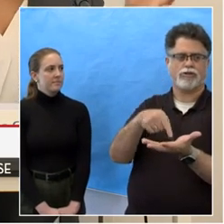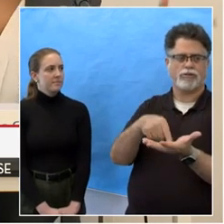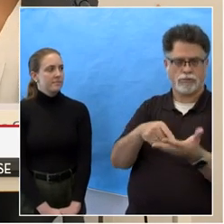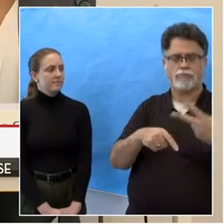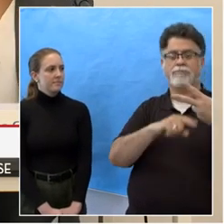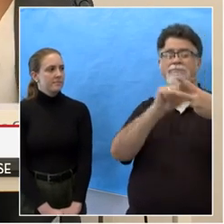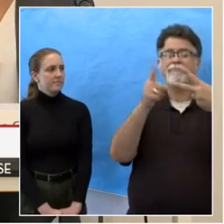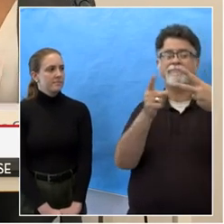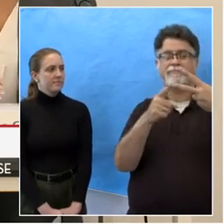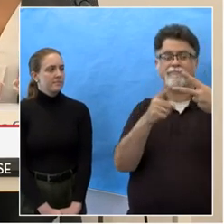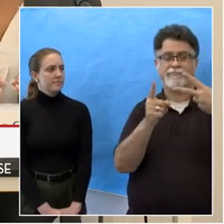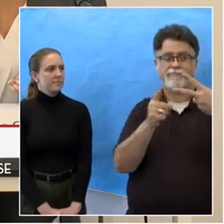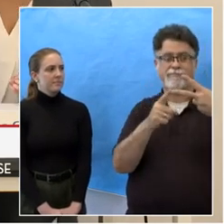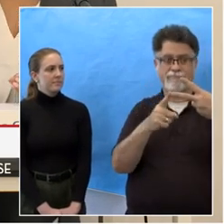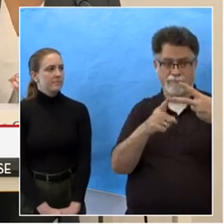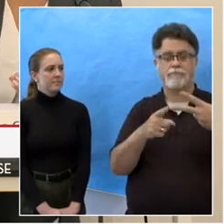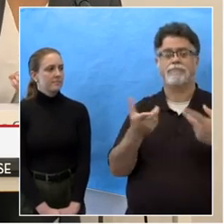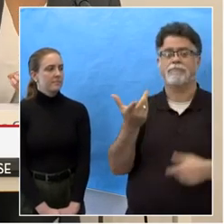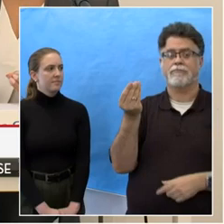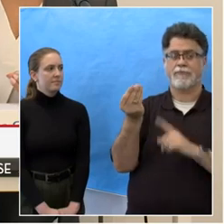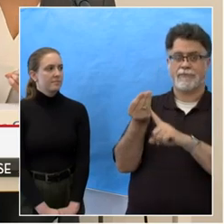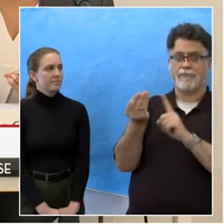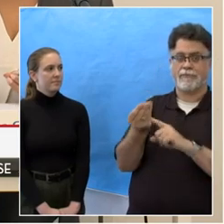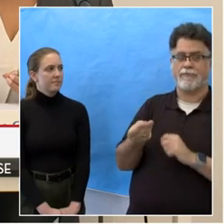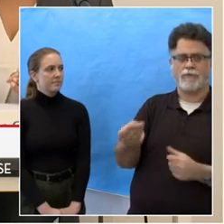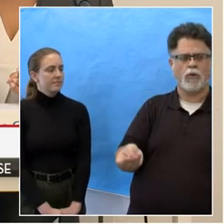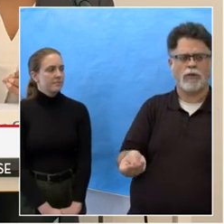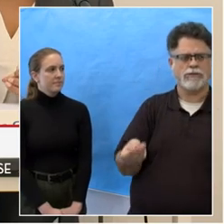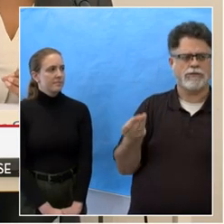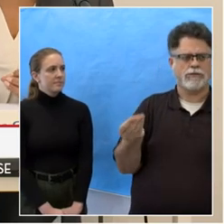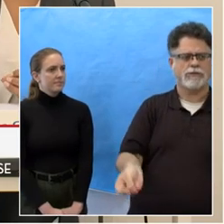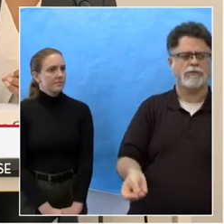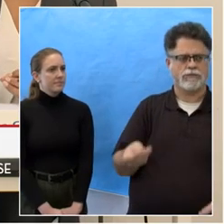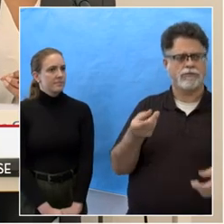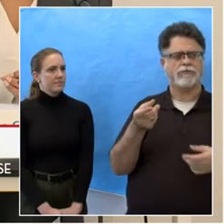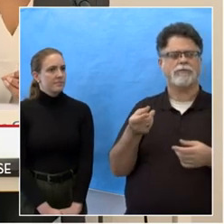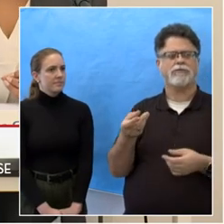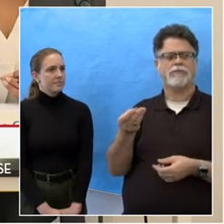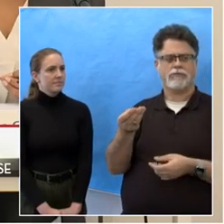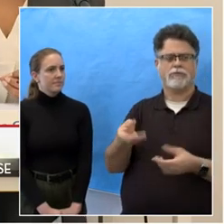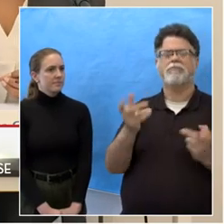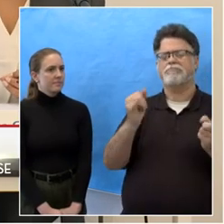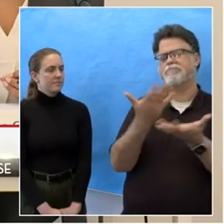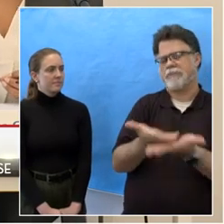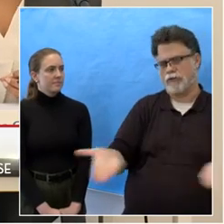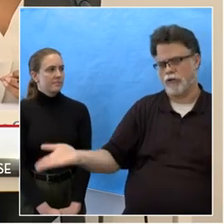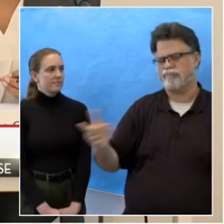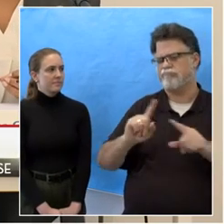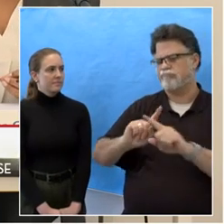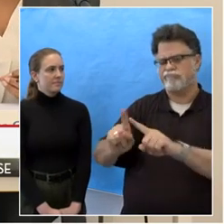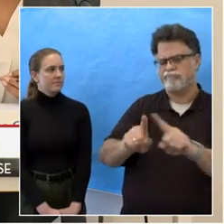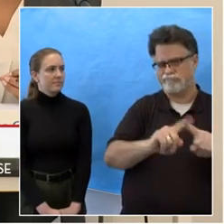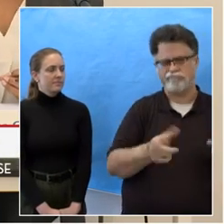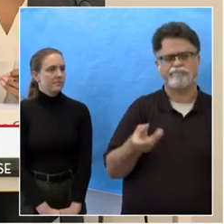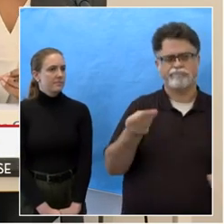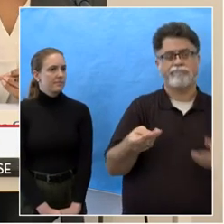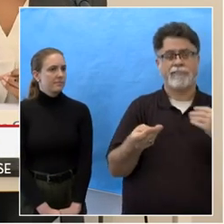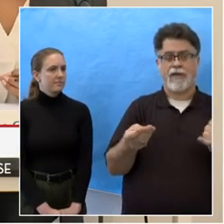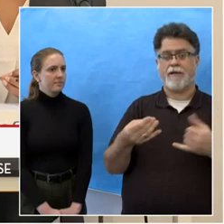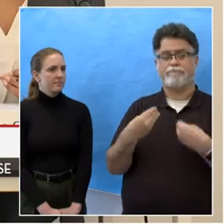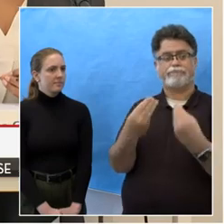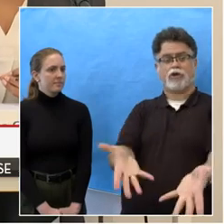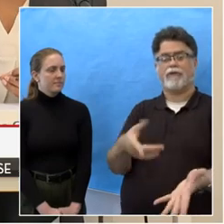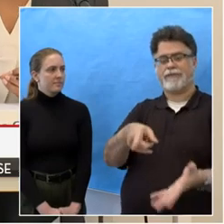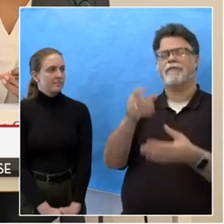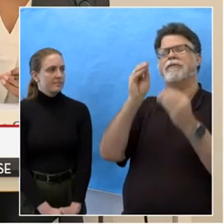again, to the teachers in the room, you're only as strong as your lesson plan. Your lesson plan is only as strong as its alignment to the standards and the